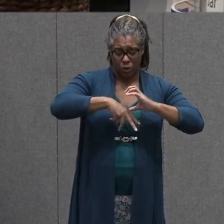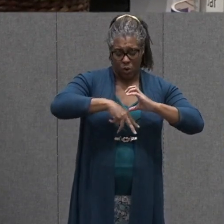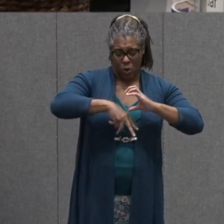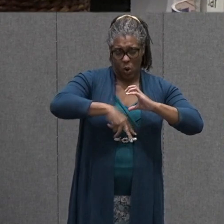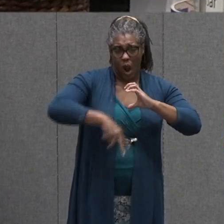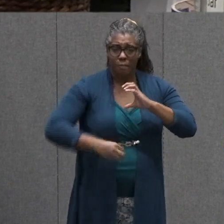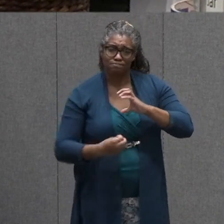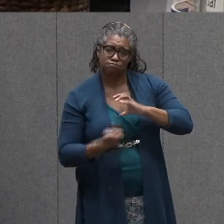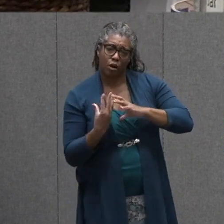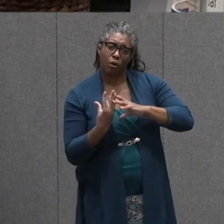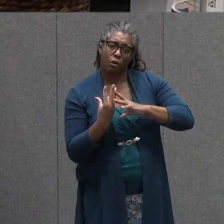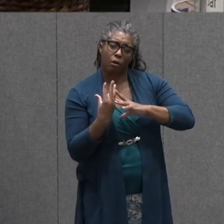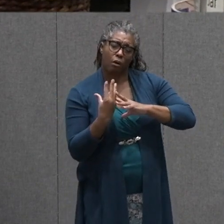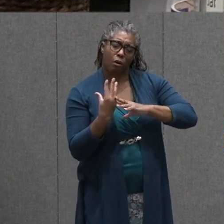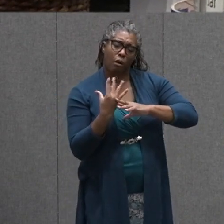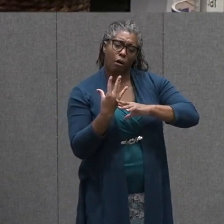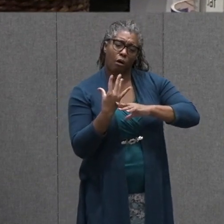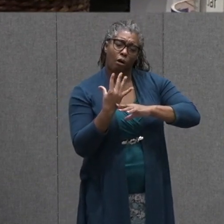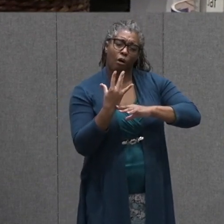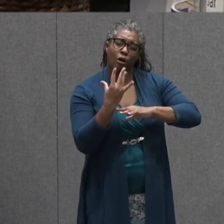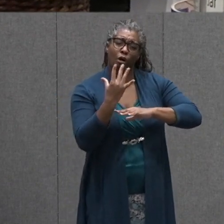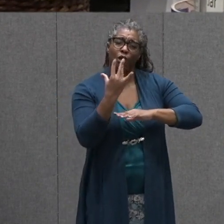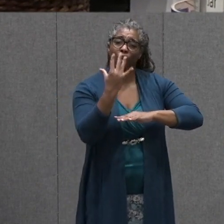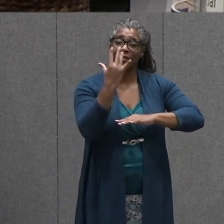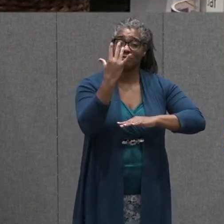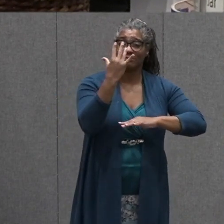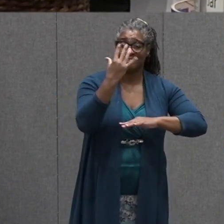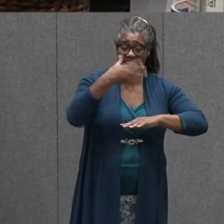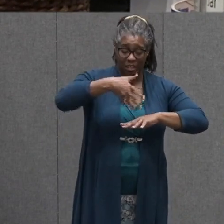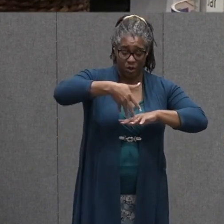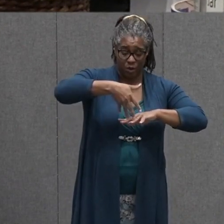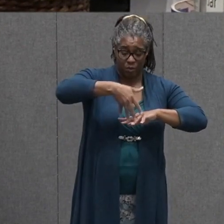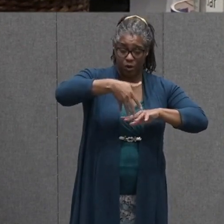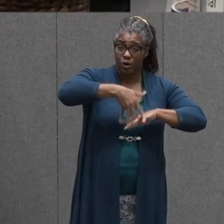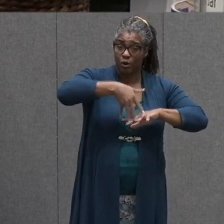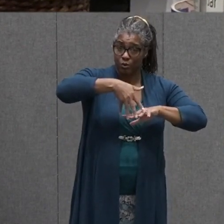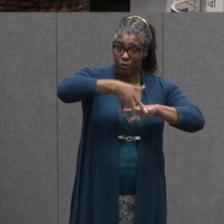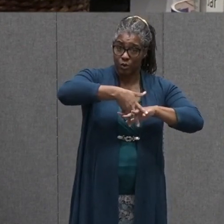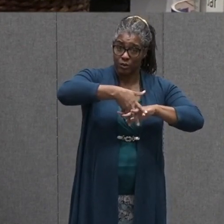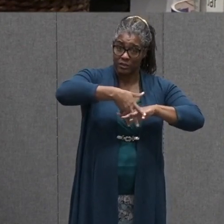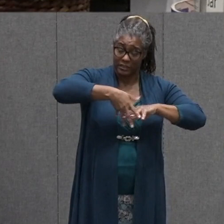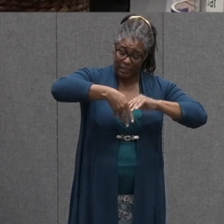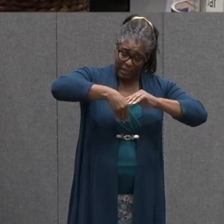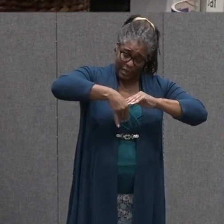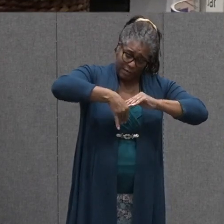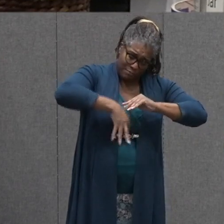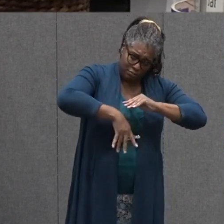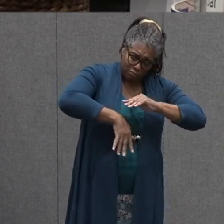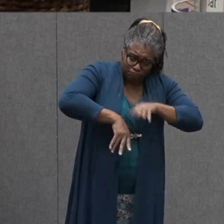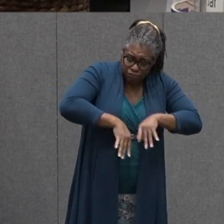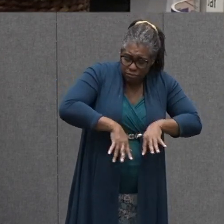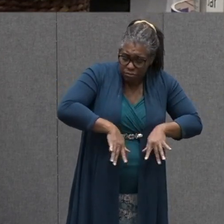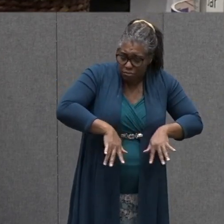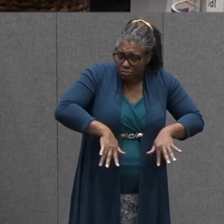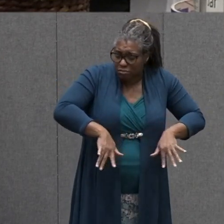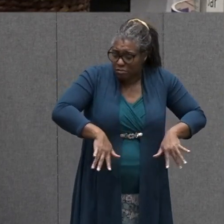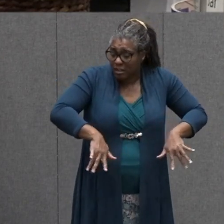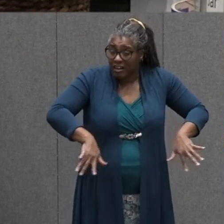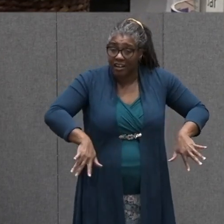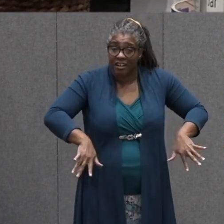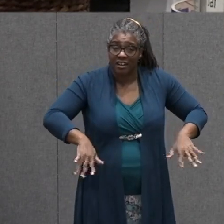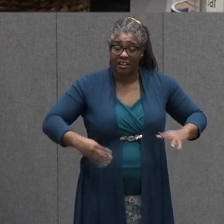And our paragraph title says, the plant cycle. I'm going to read this out loud to you, friends, and I want you to listen for